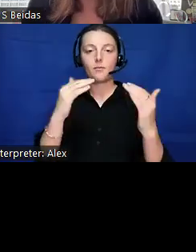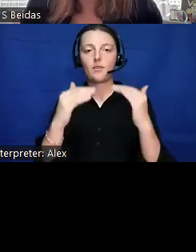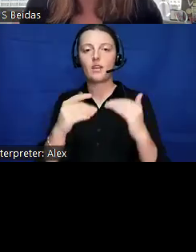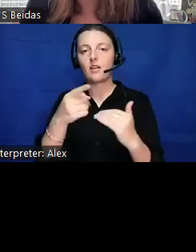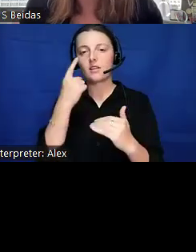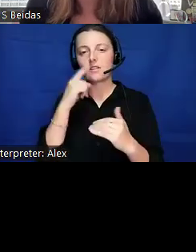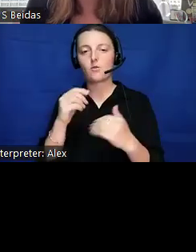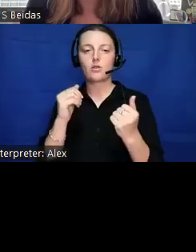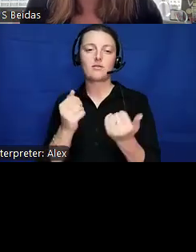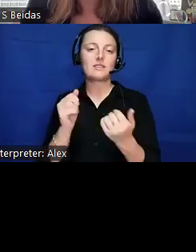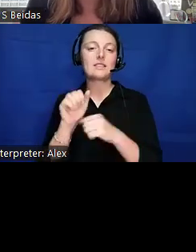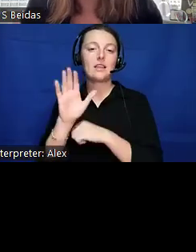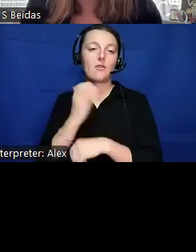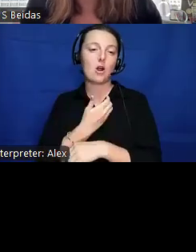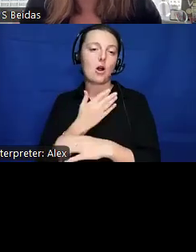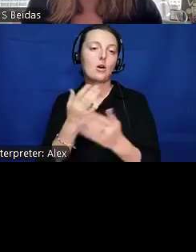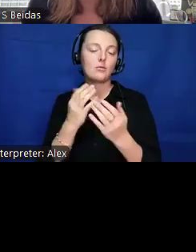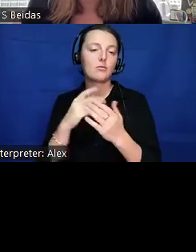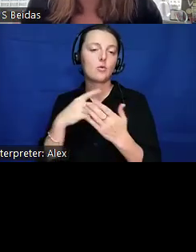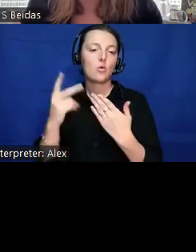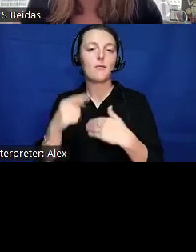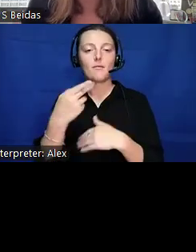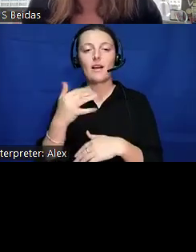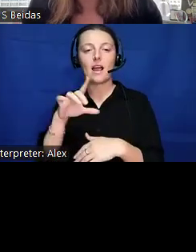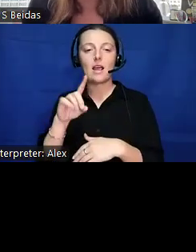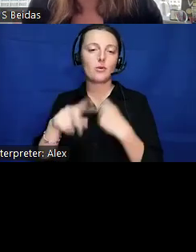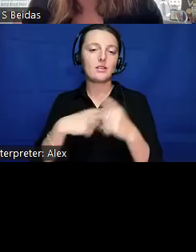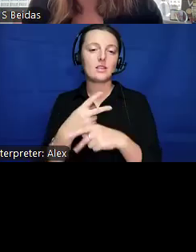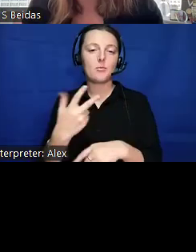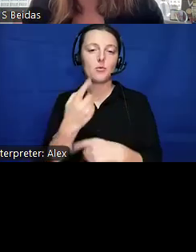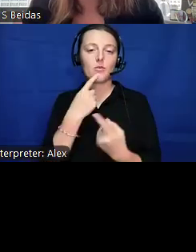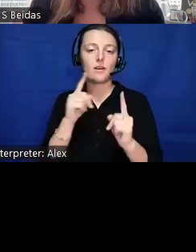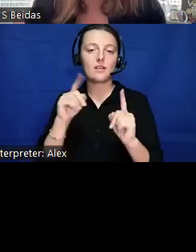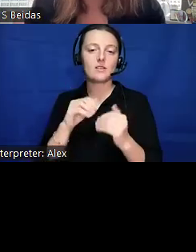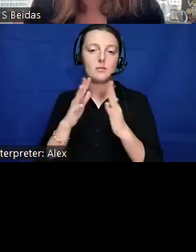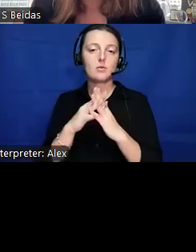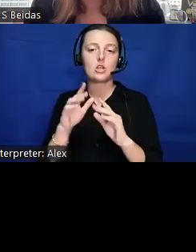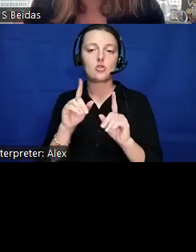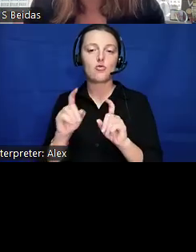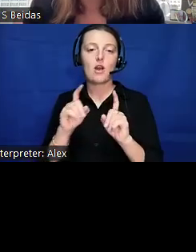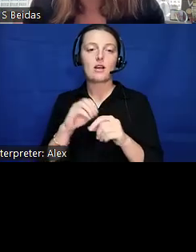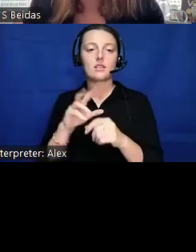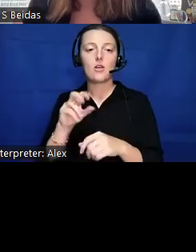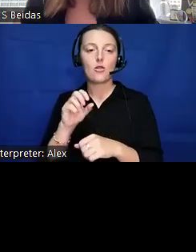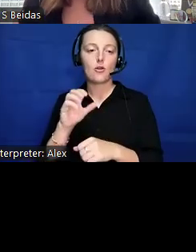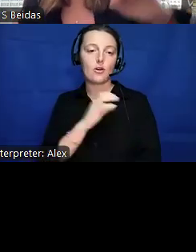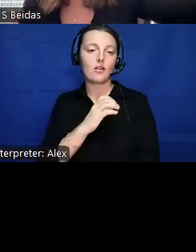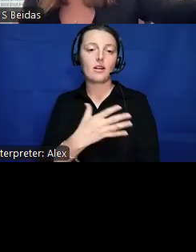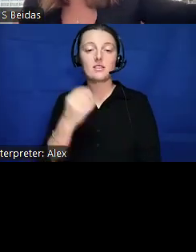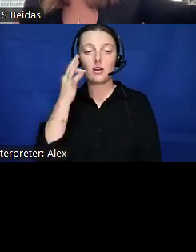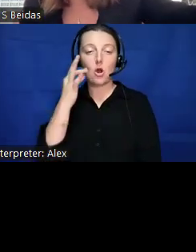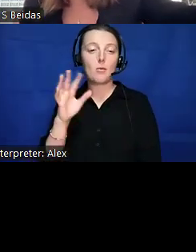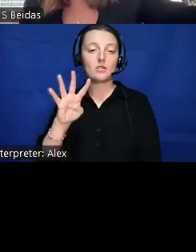This is a hybrid type 3 effectiveness implementation trials in 30 clinics and almost 400 clinicians and almost 50,000 well child